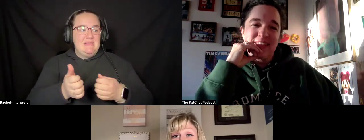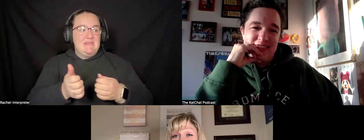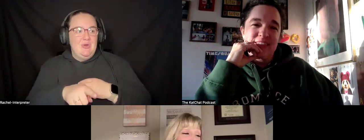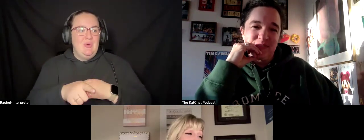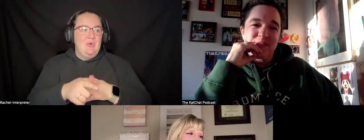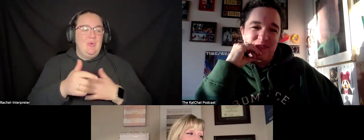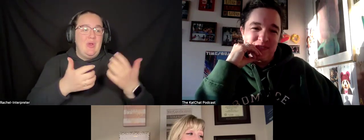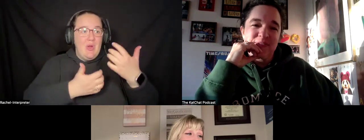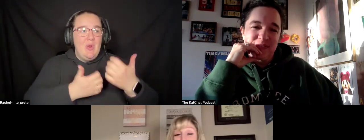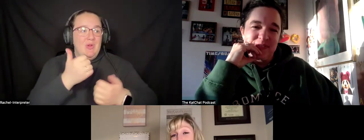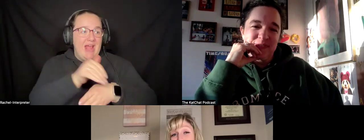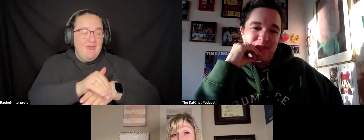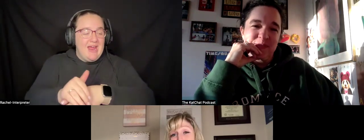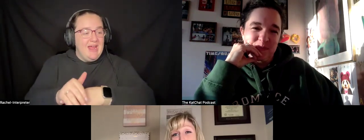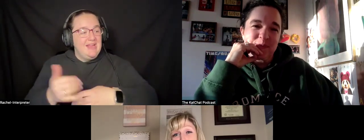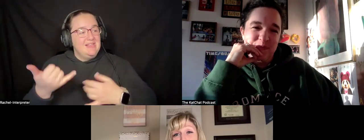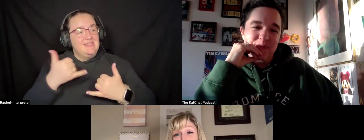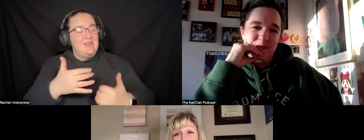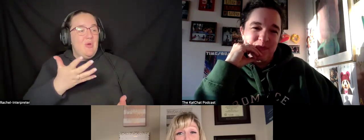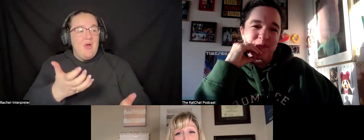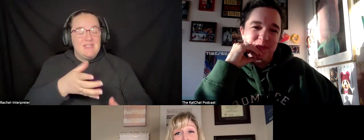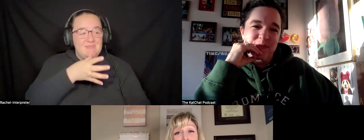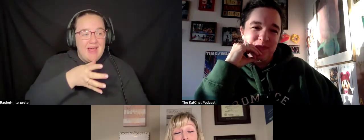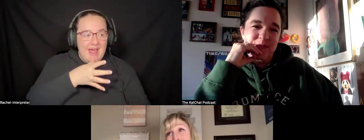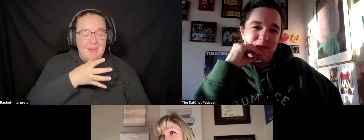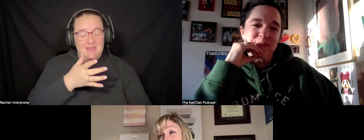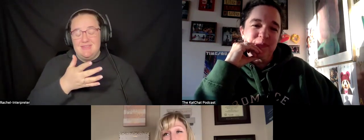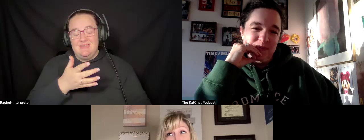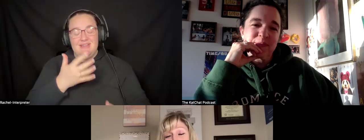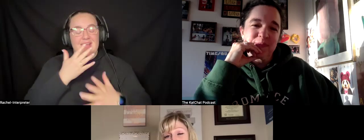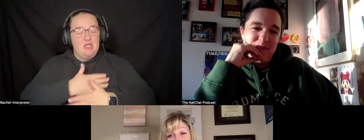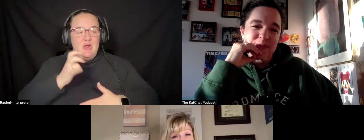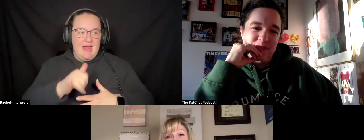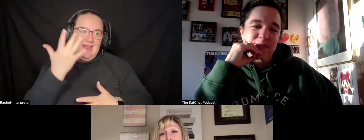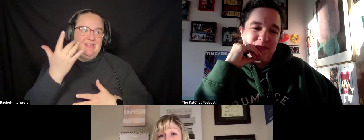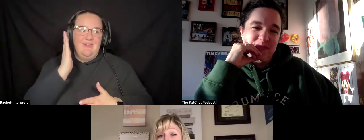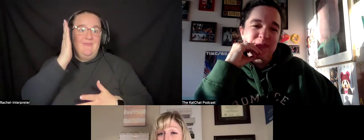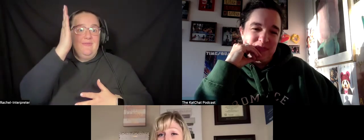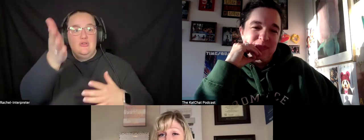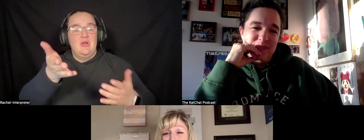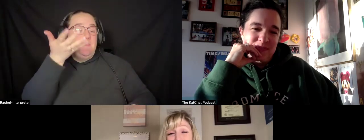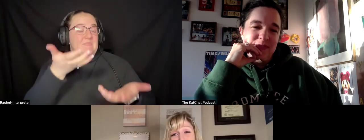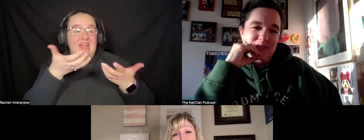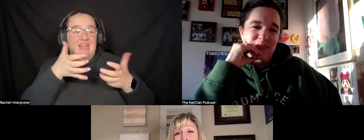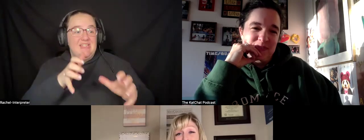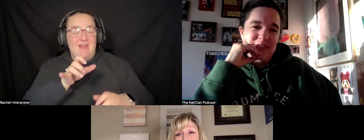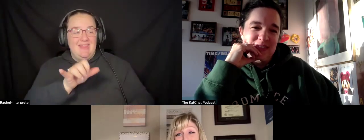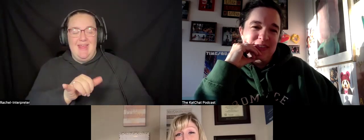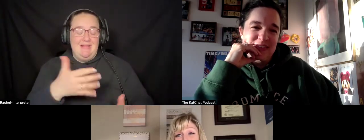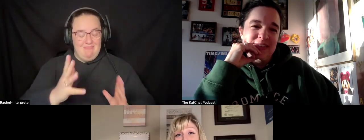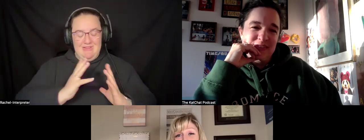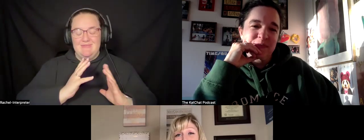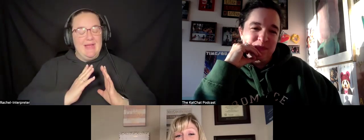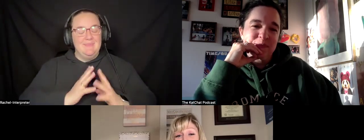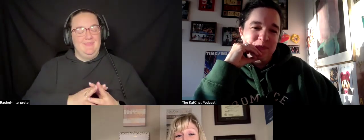every night, or that he still calls for mom, because at some point he may, not want to be that way, and that's okay.